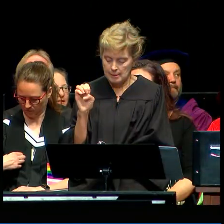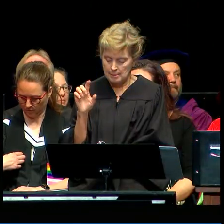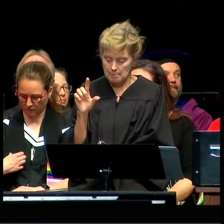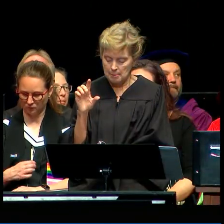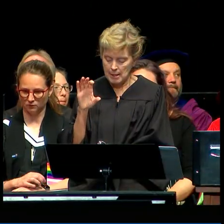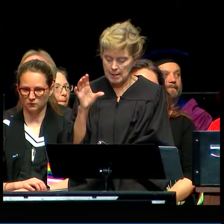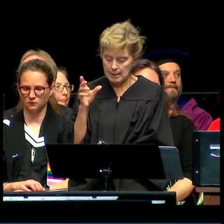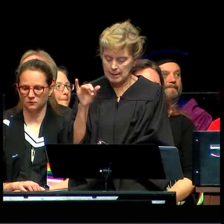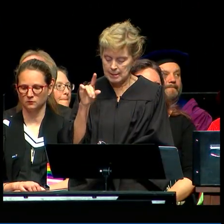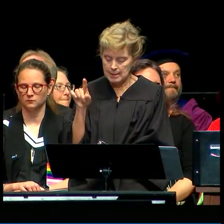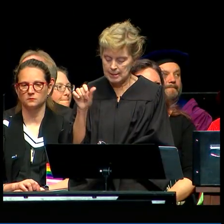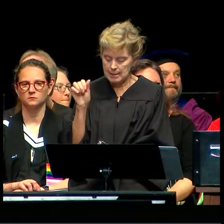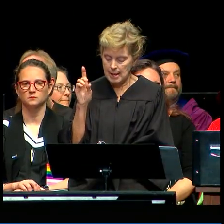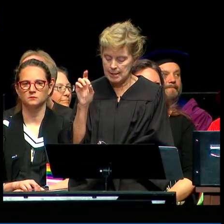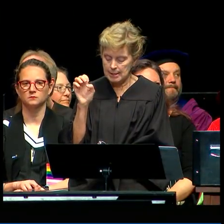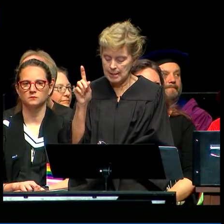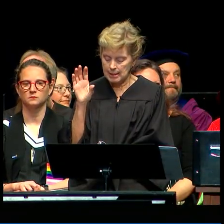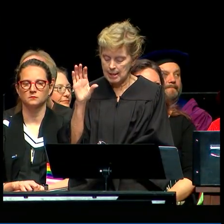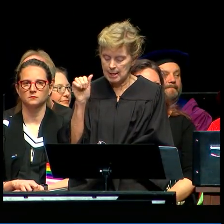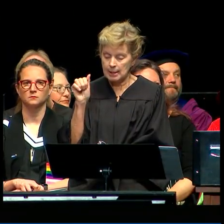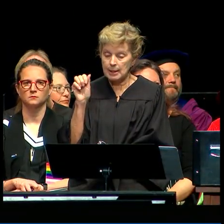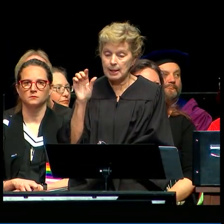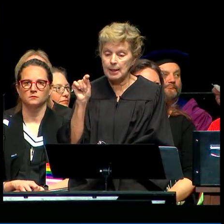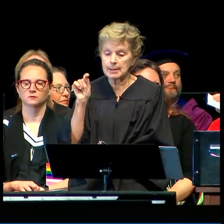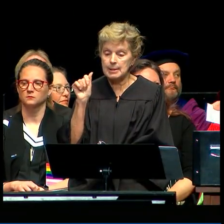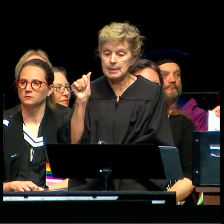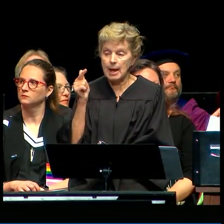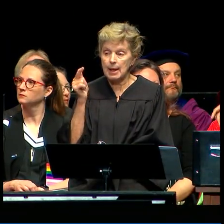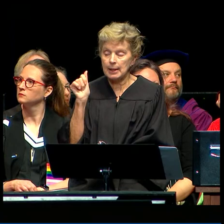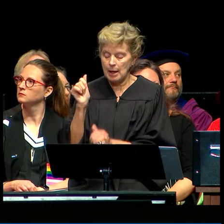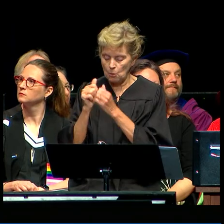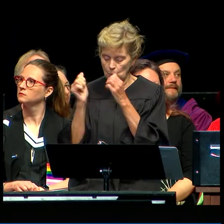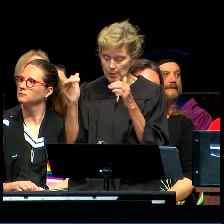Melchizedek Kataga, with distinction.